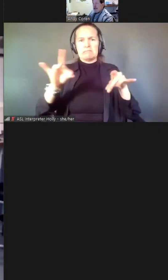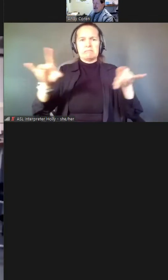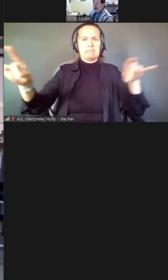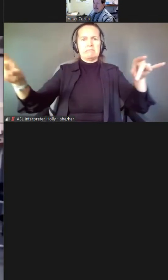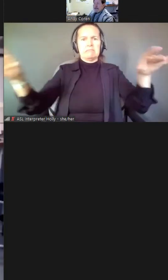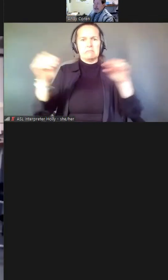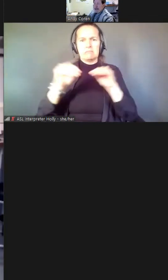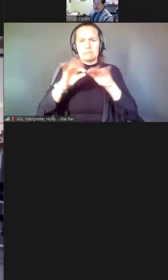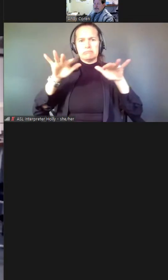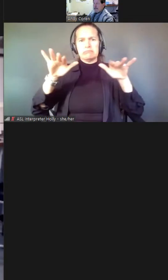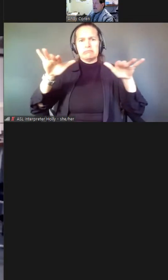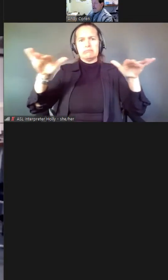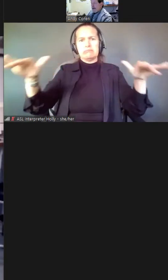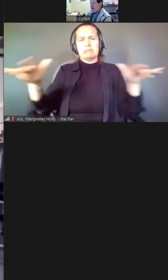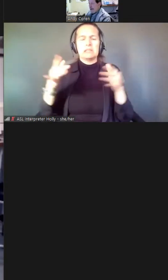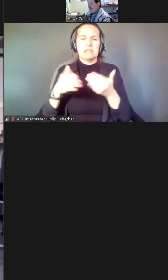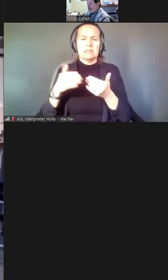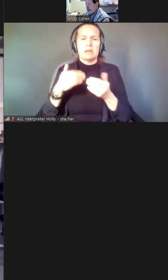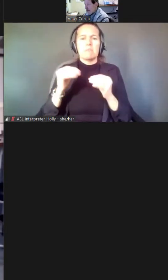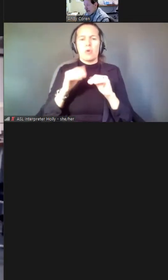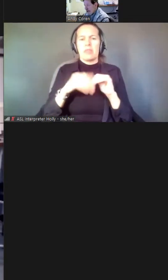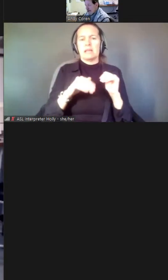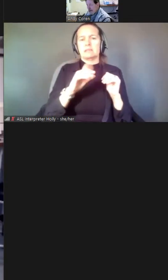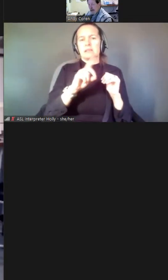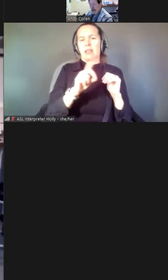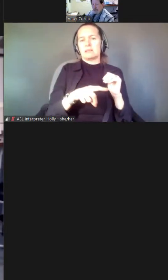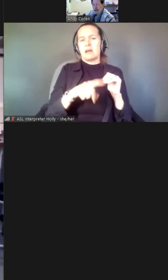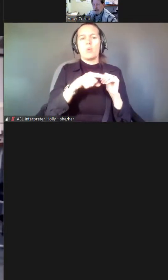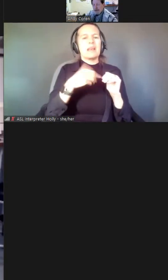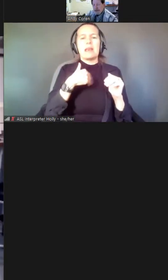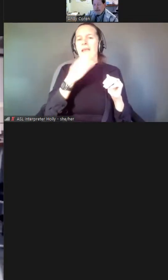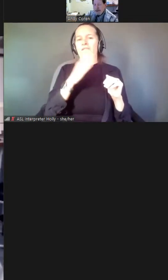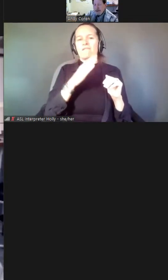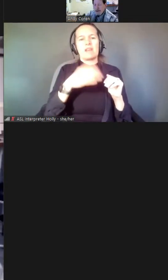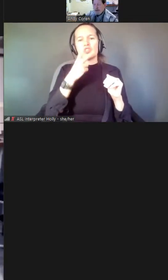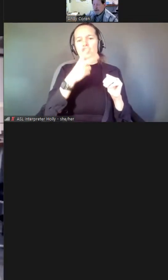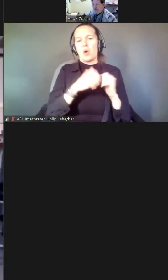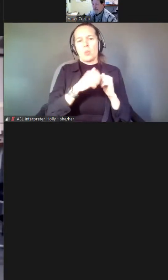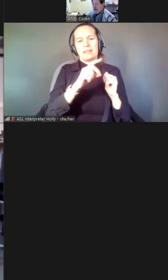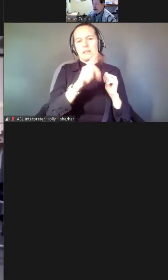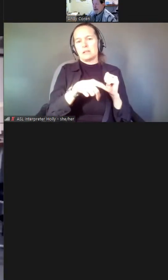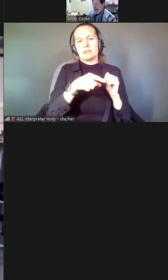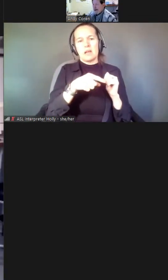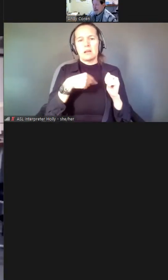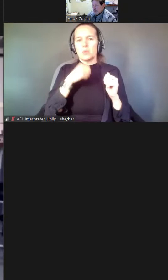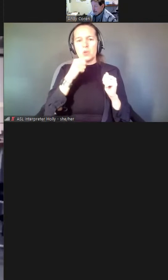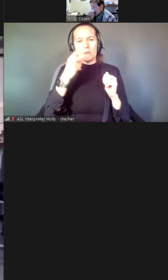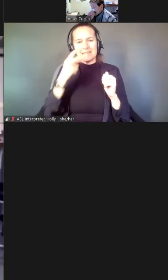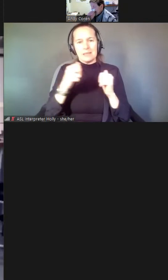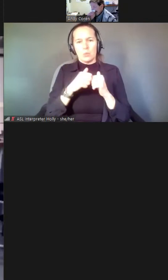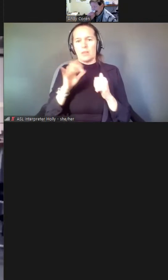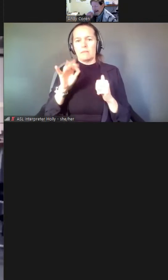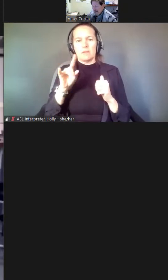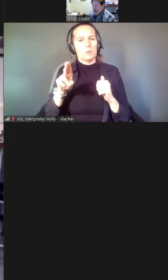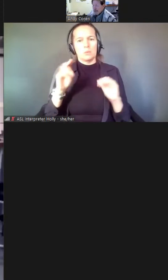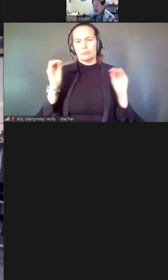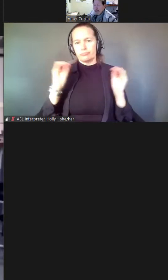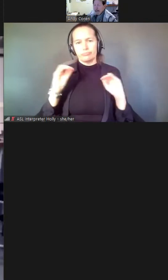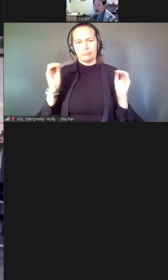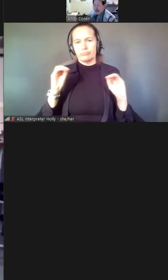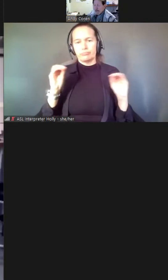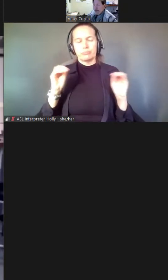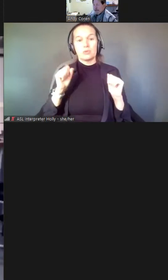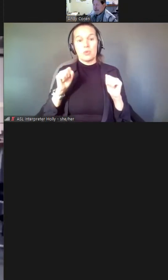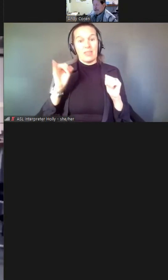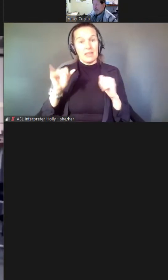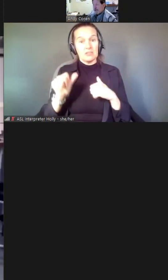a huge rise in cases that we never saw with Delta and we don't see with the flu. And as a result, it is threatening